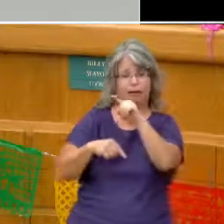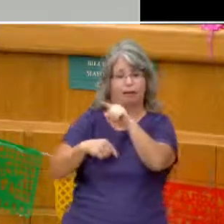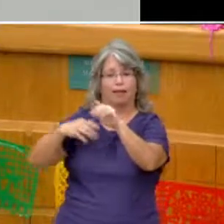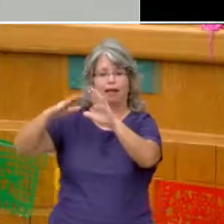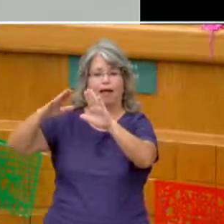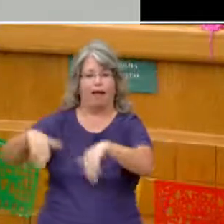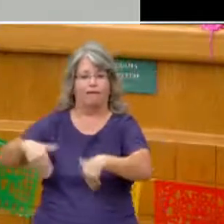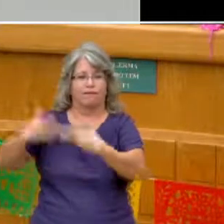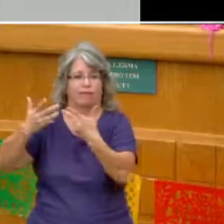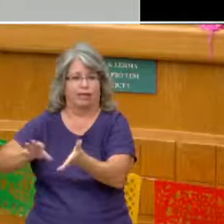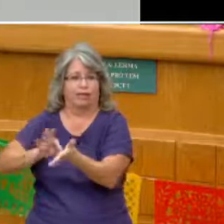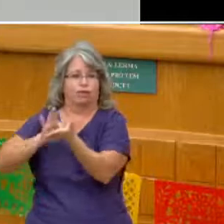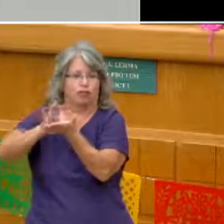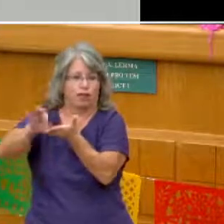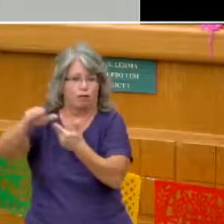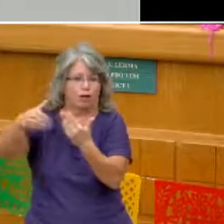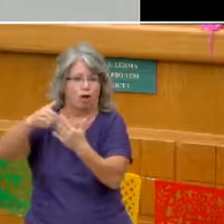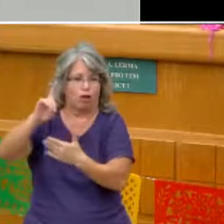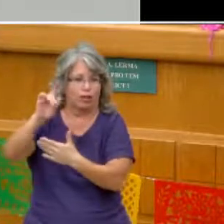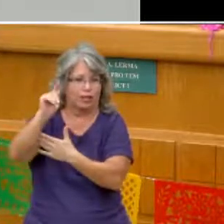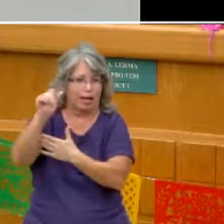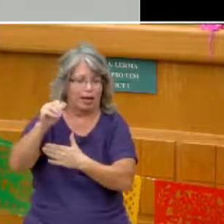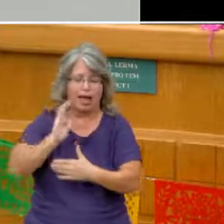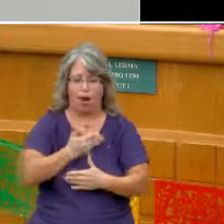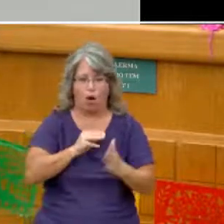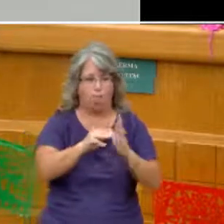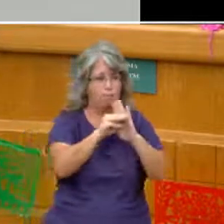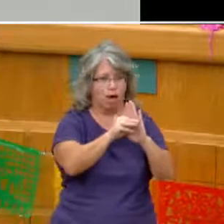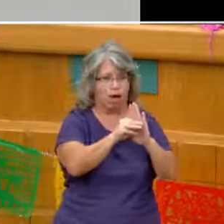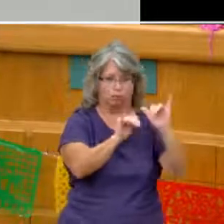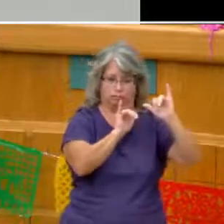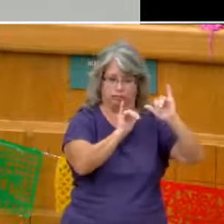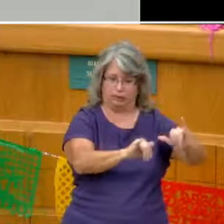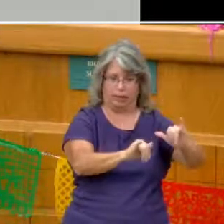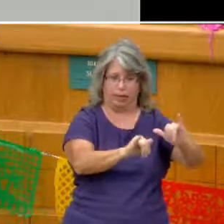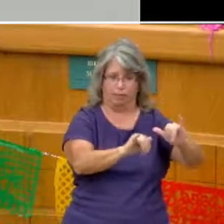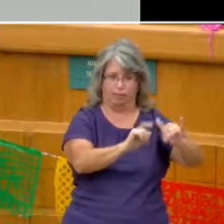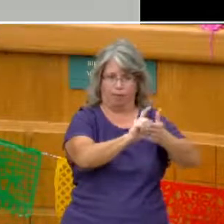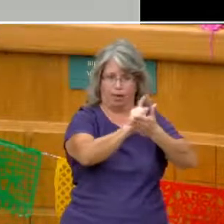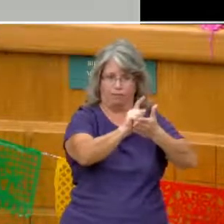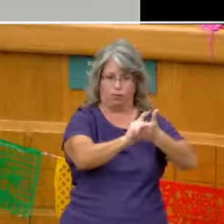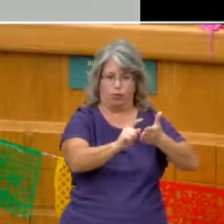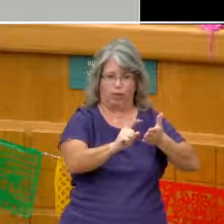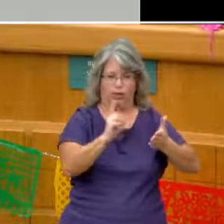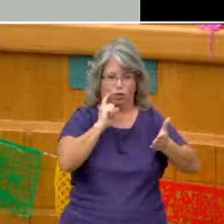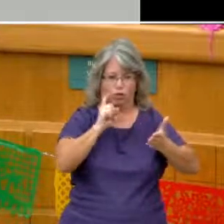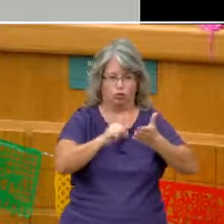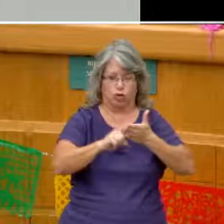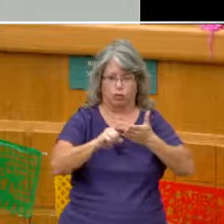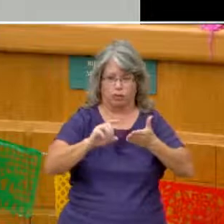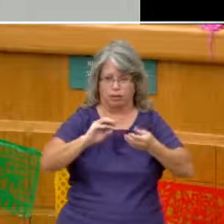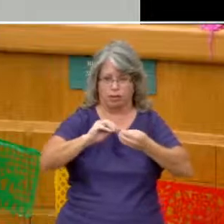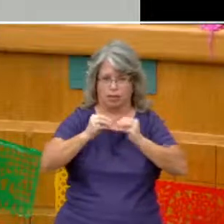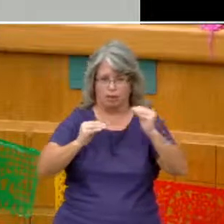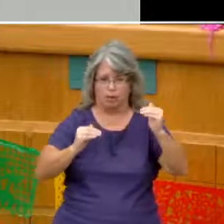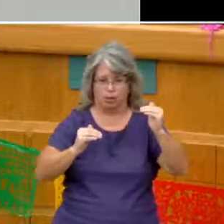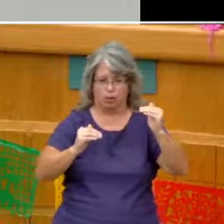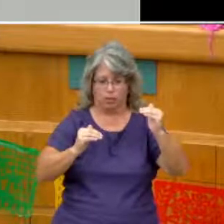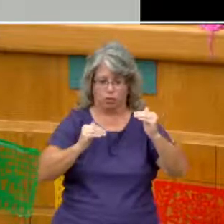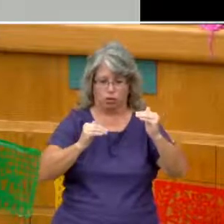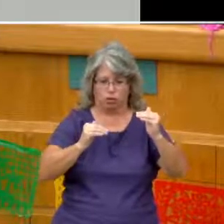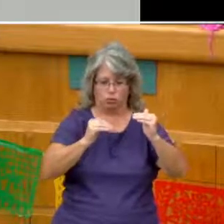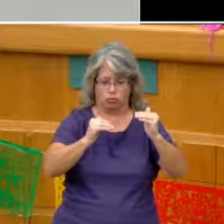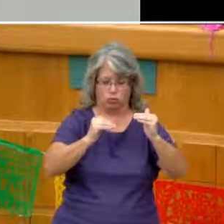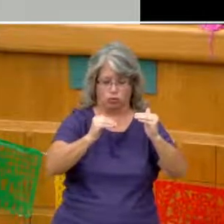fit the model. Basically, the model's not changing right now, and each week you're seeing these points get closer and closer to the model that